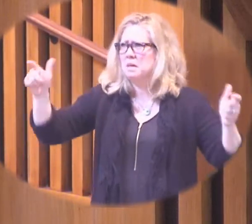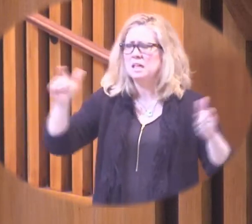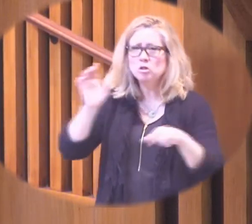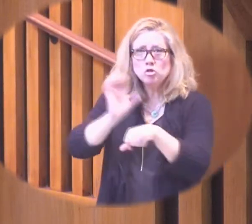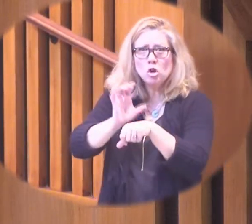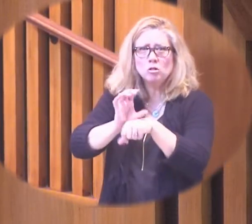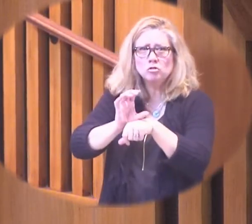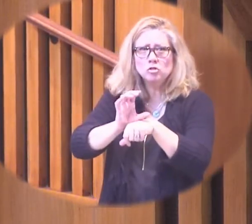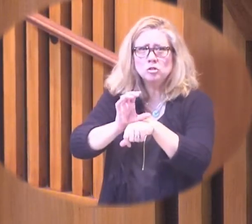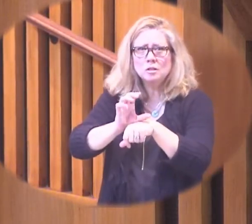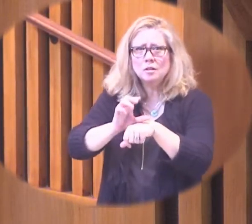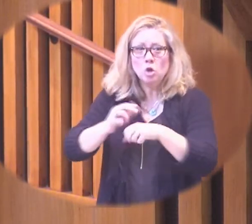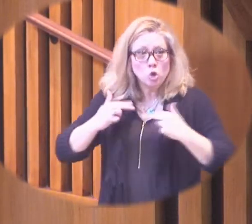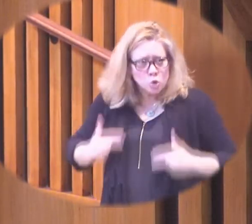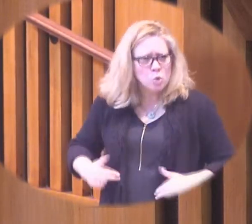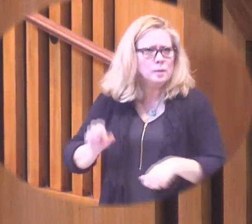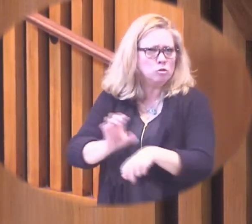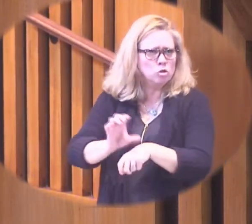us?